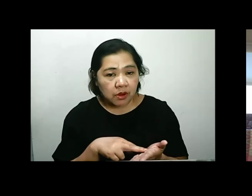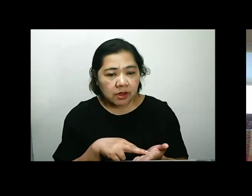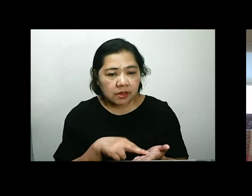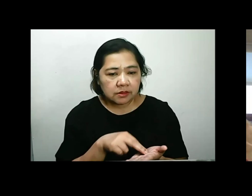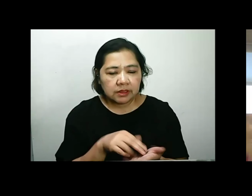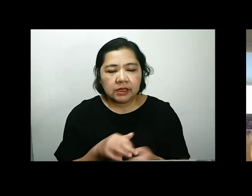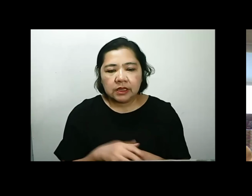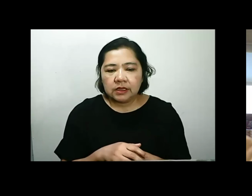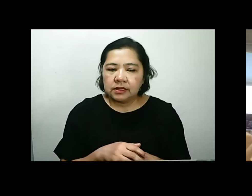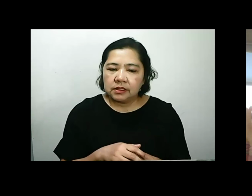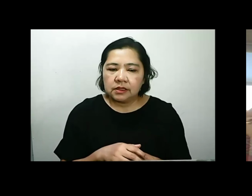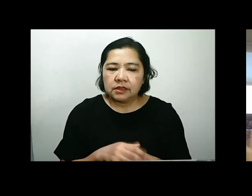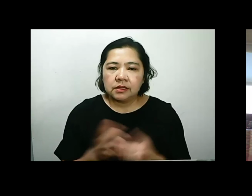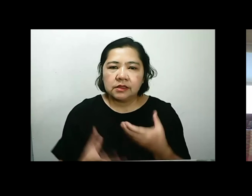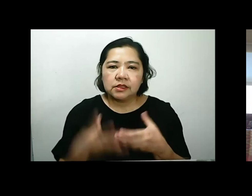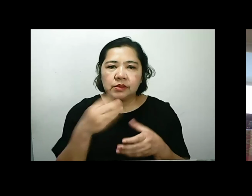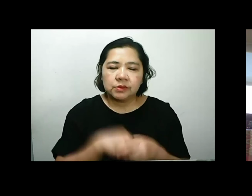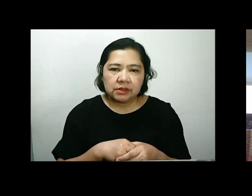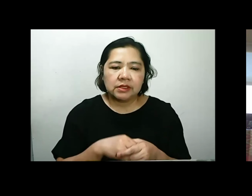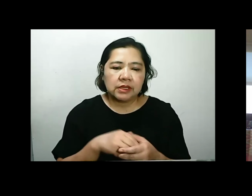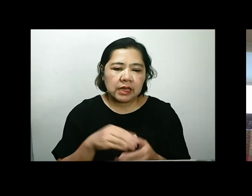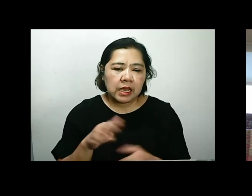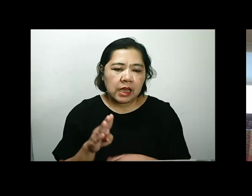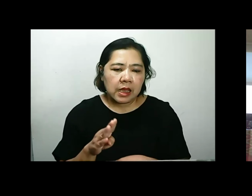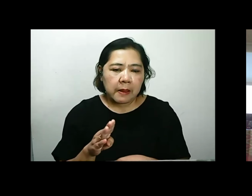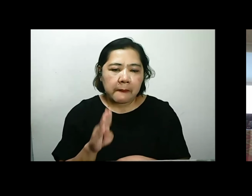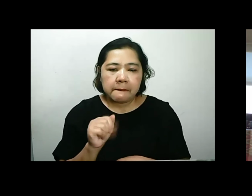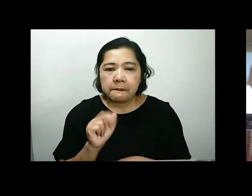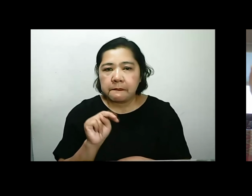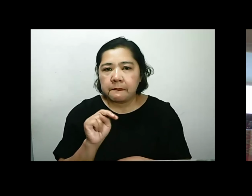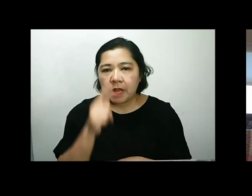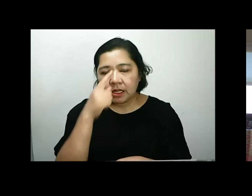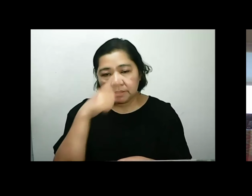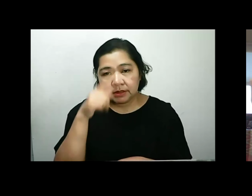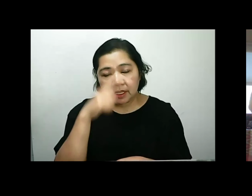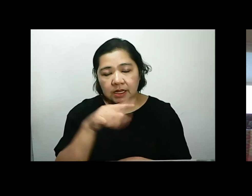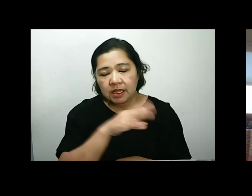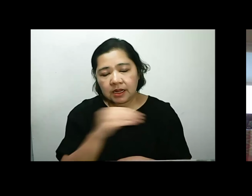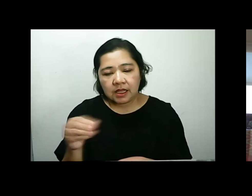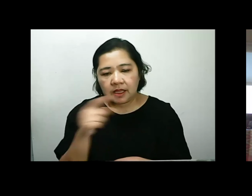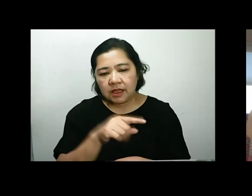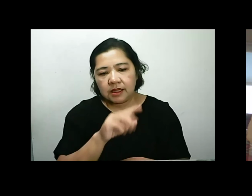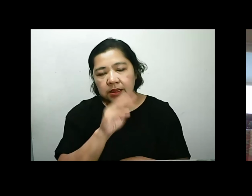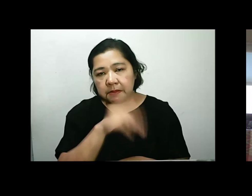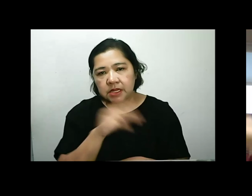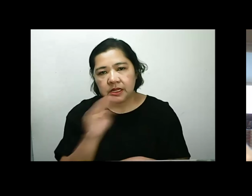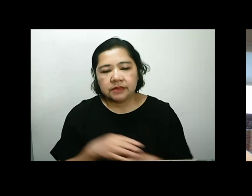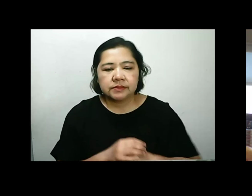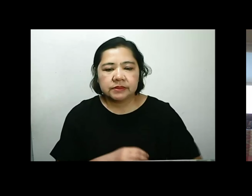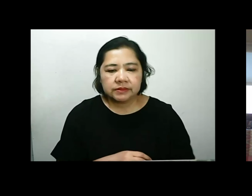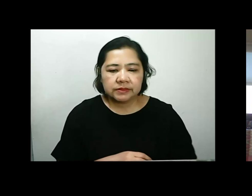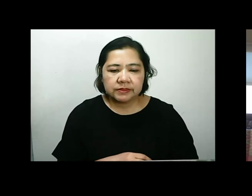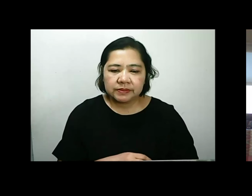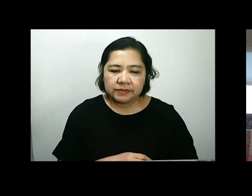Bangkok, Manila, and other cities. I gave to the, here Arete is a cultural hub, and